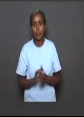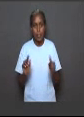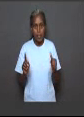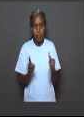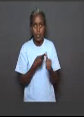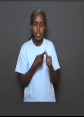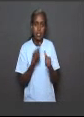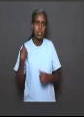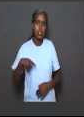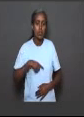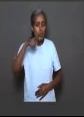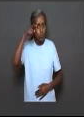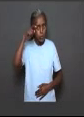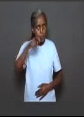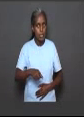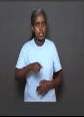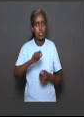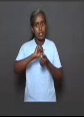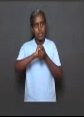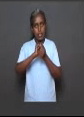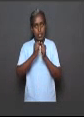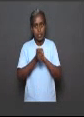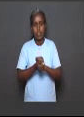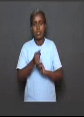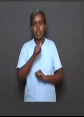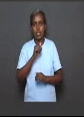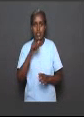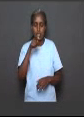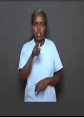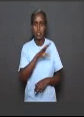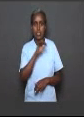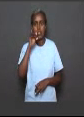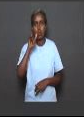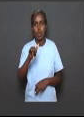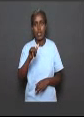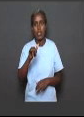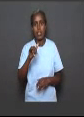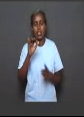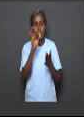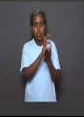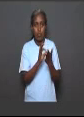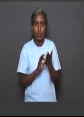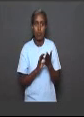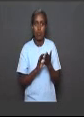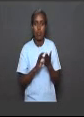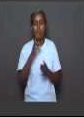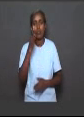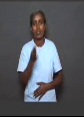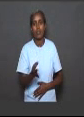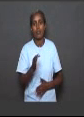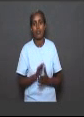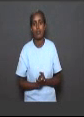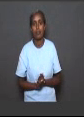First, we must interchange x and y in the formula of